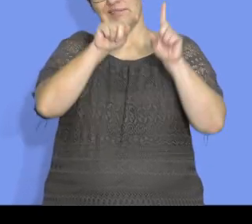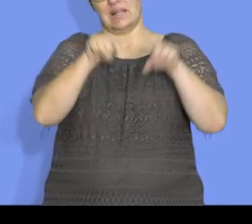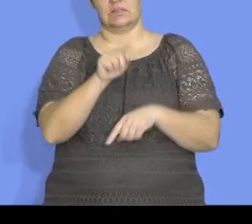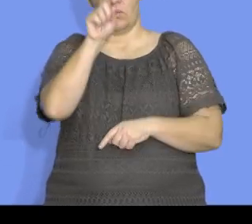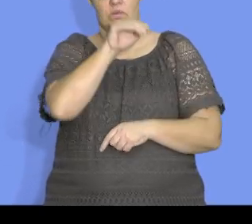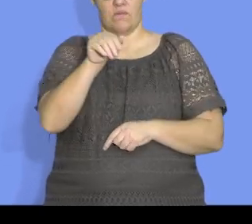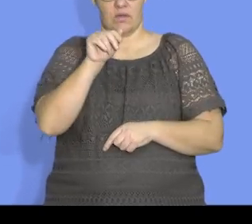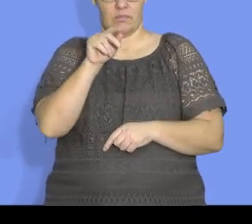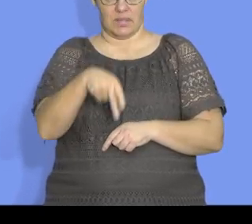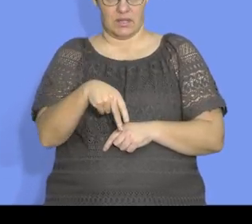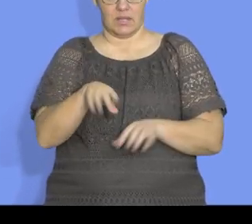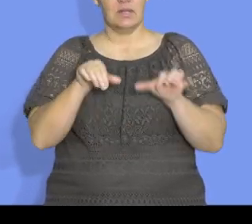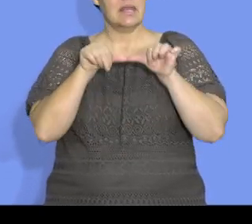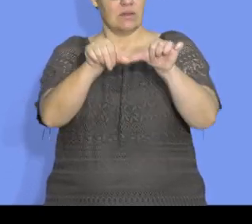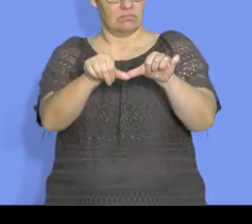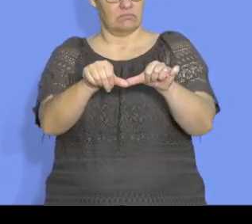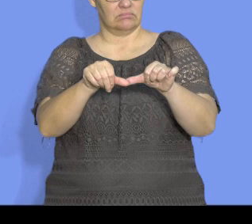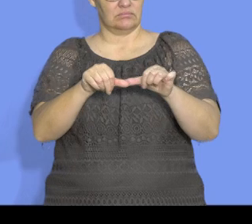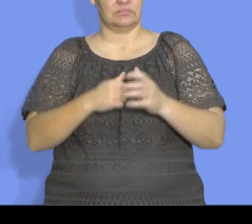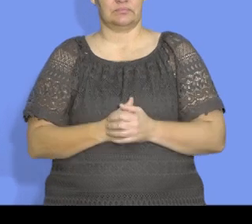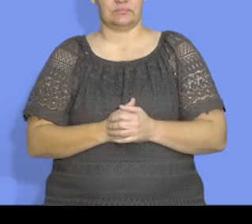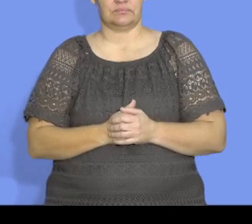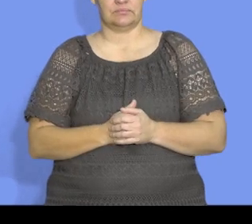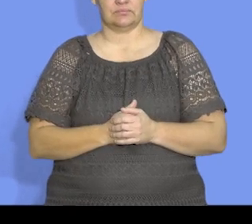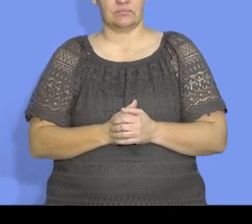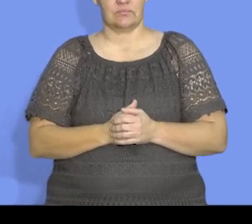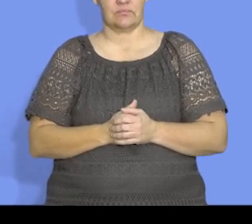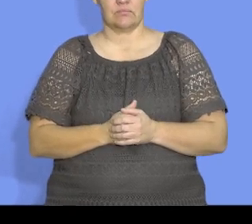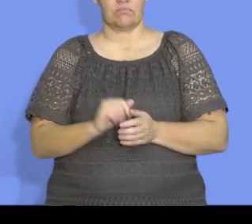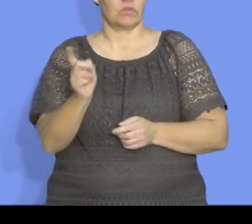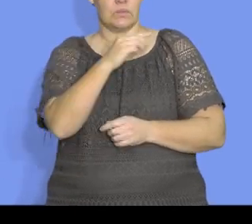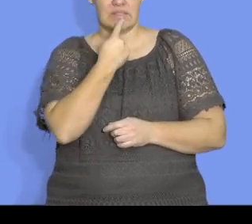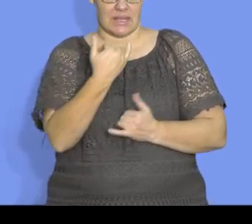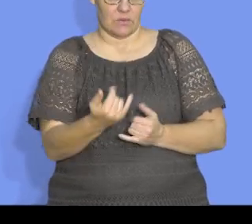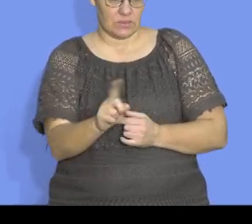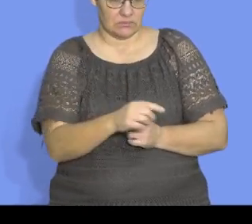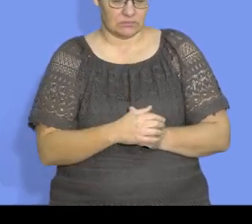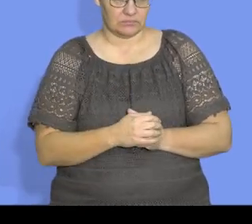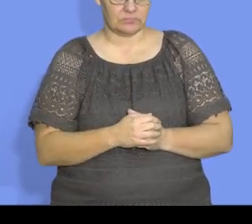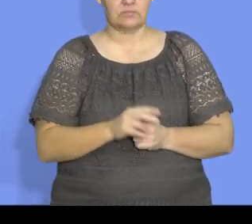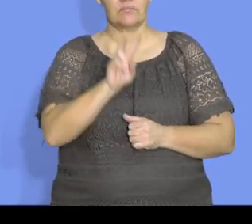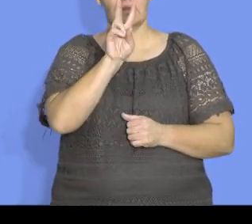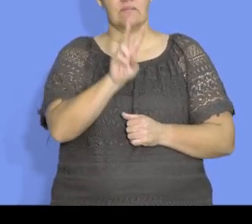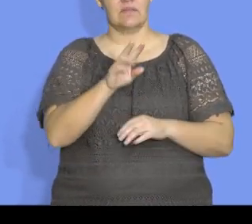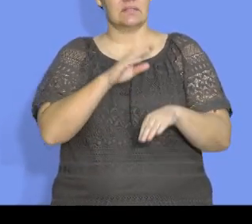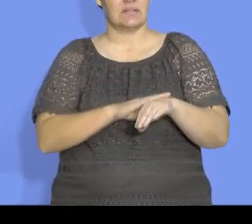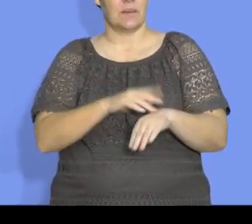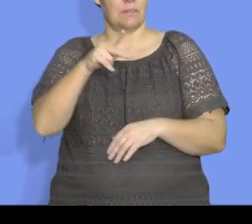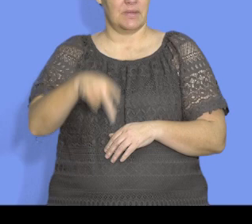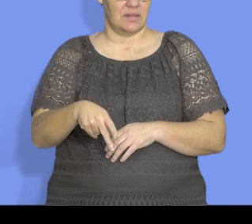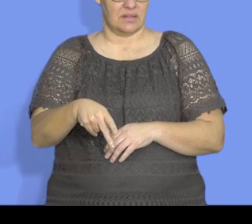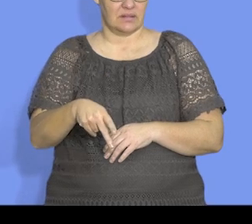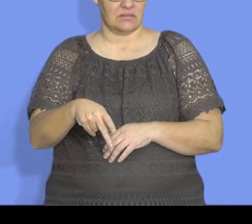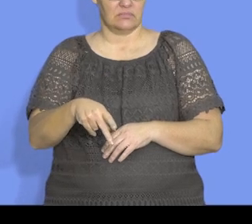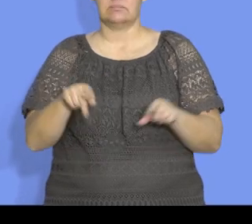P, is equal to a constant. So in effect, what we can say is that V times